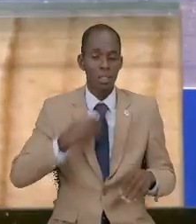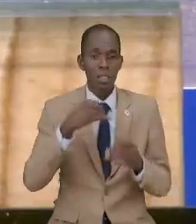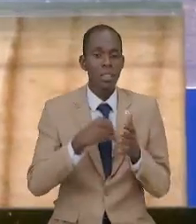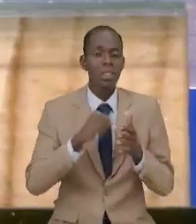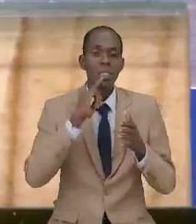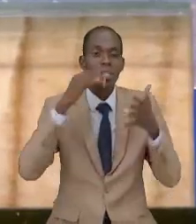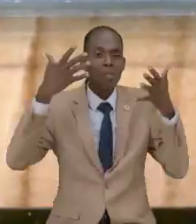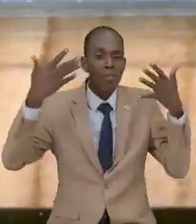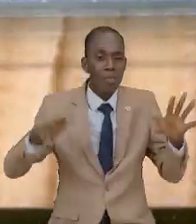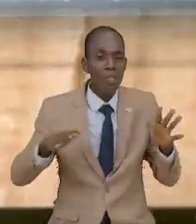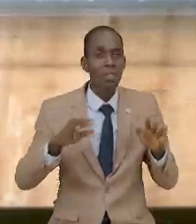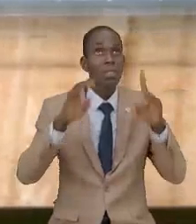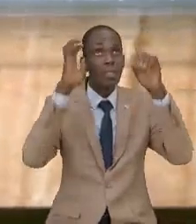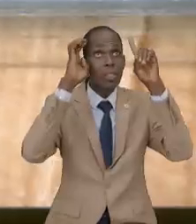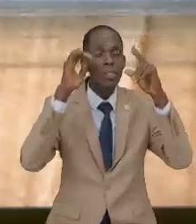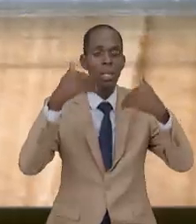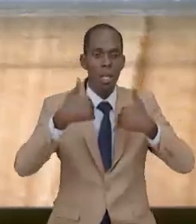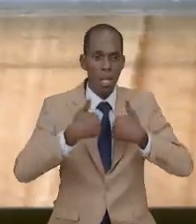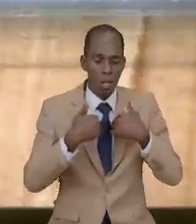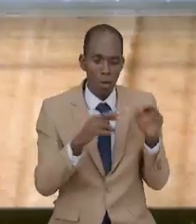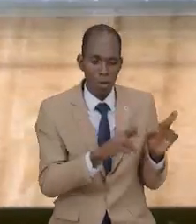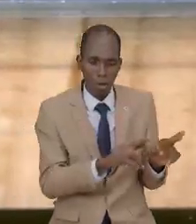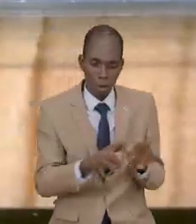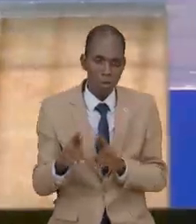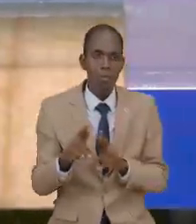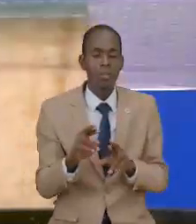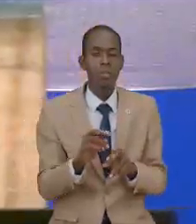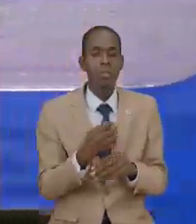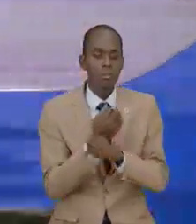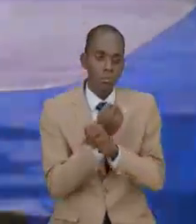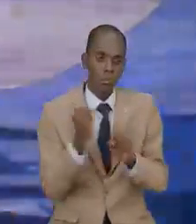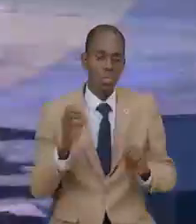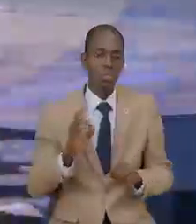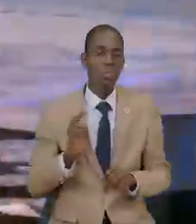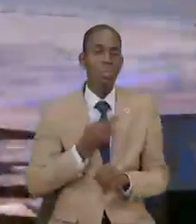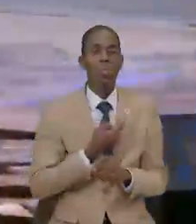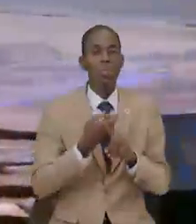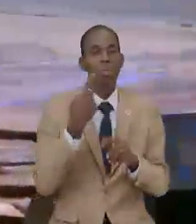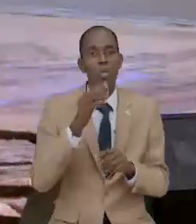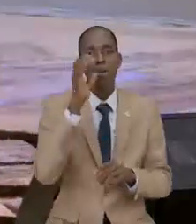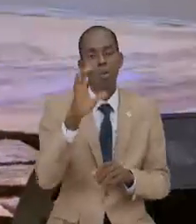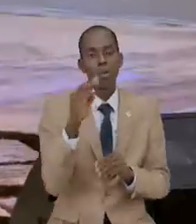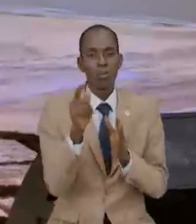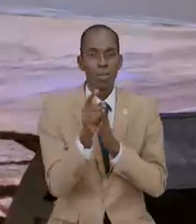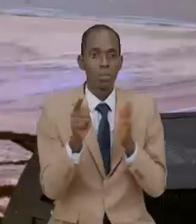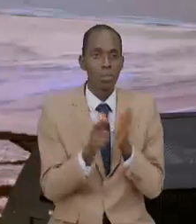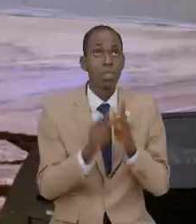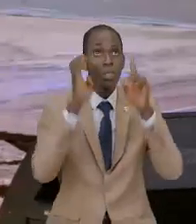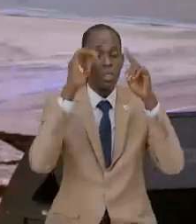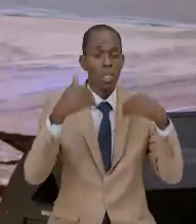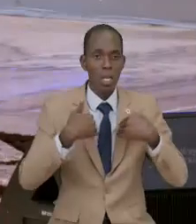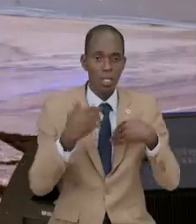he has redeemed us from the curse of the law. He has redeemed us from